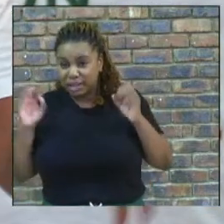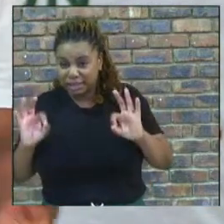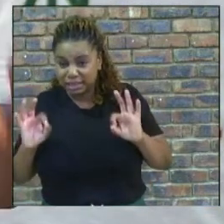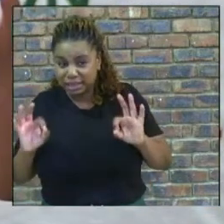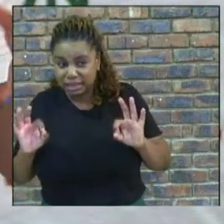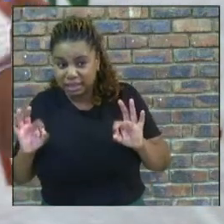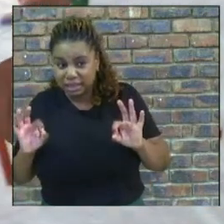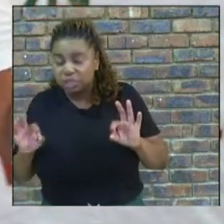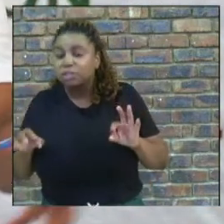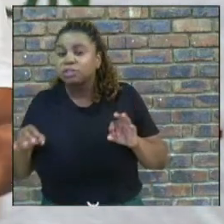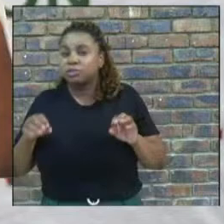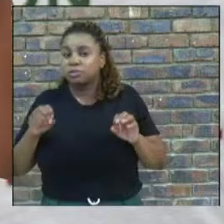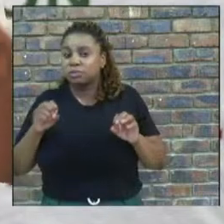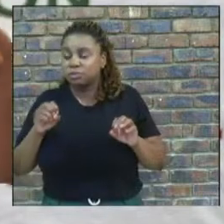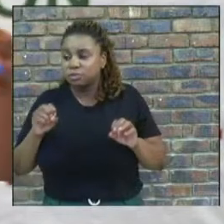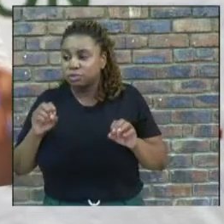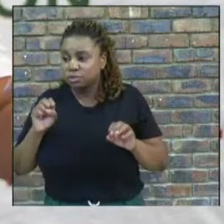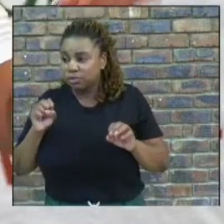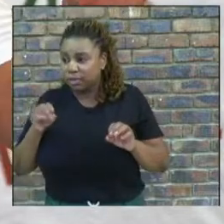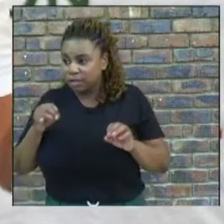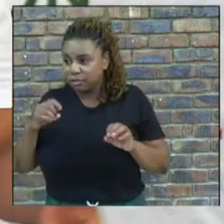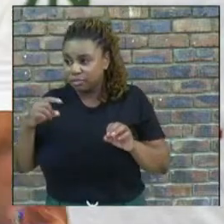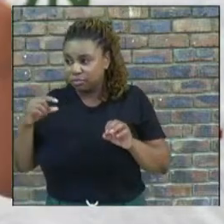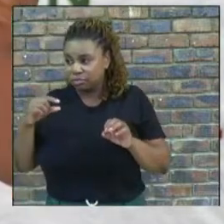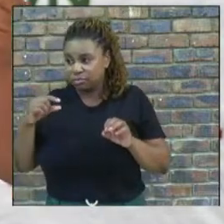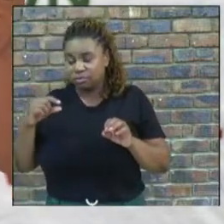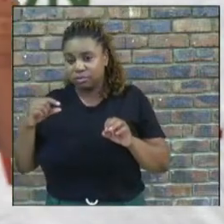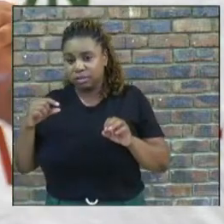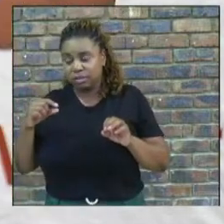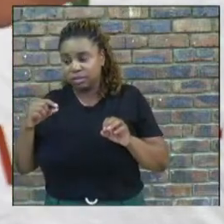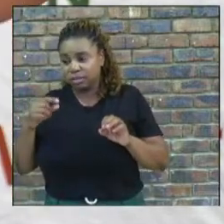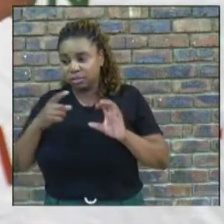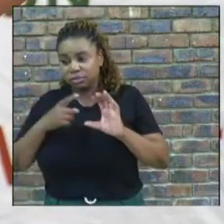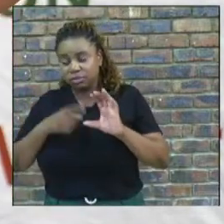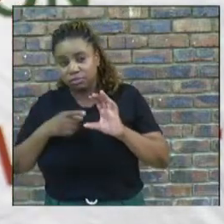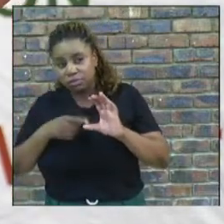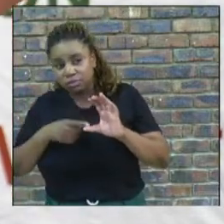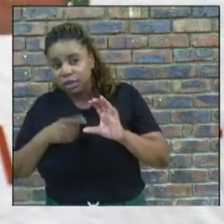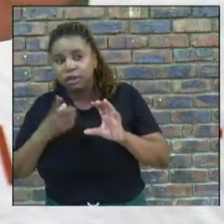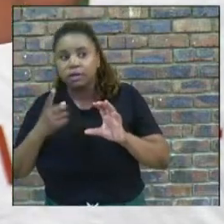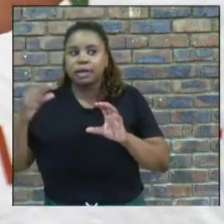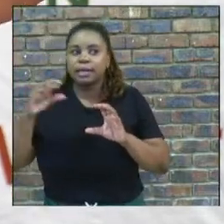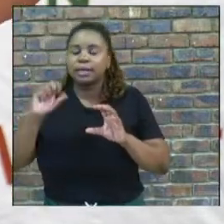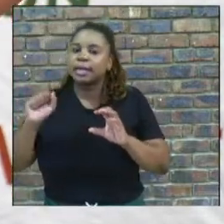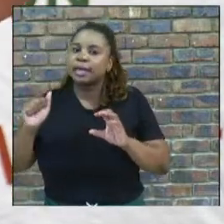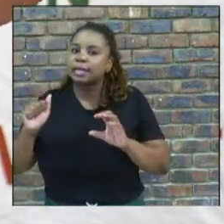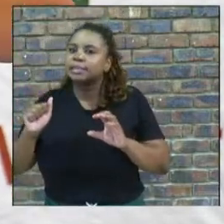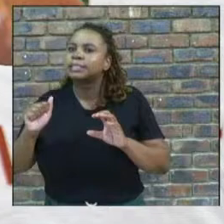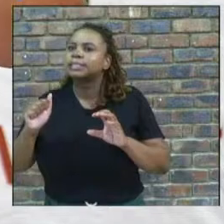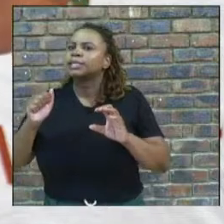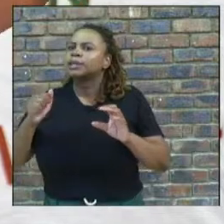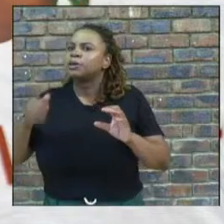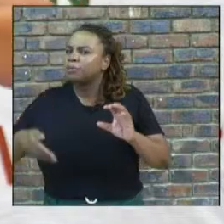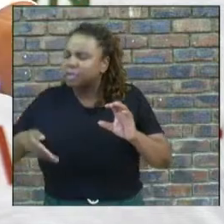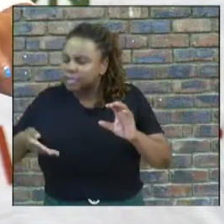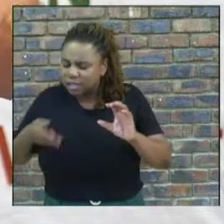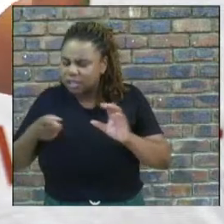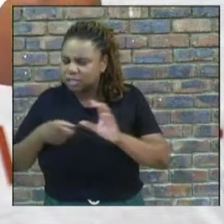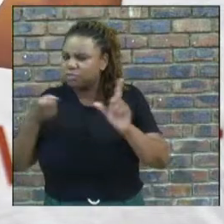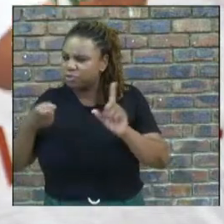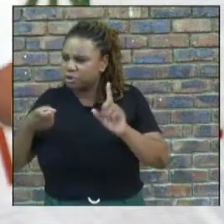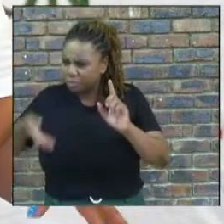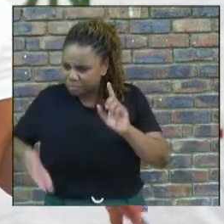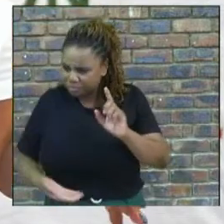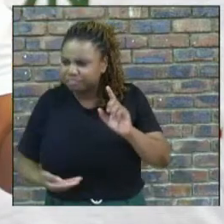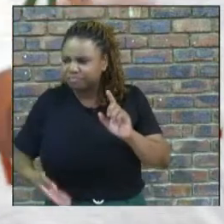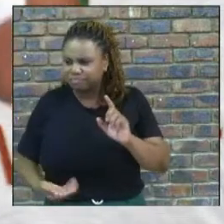re epa gas re thoma ko fatshe le petrol e tsamaye hayang, including the role and responsibilities